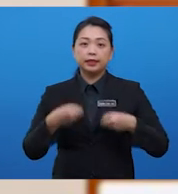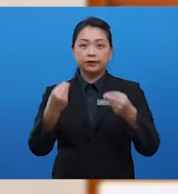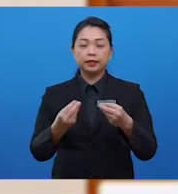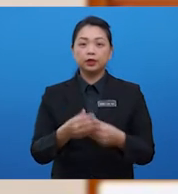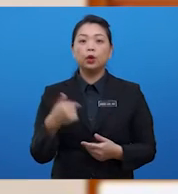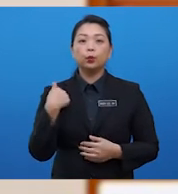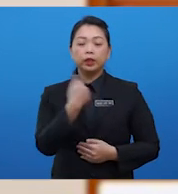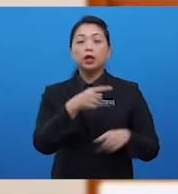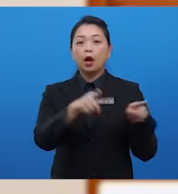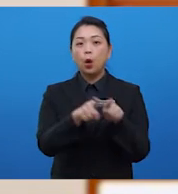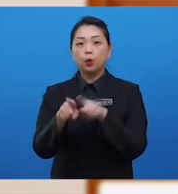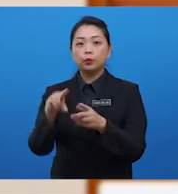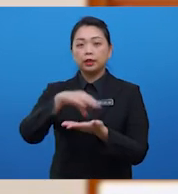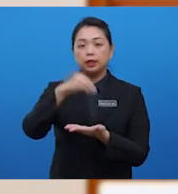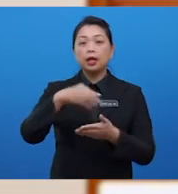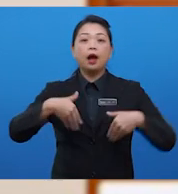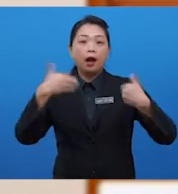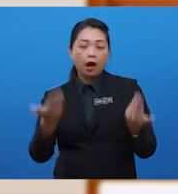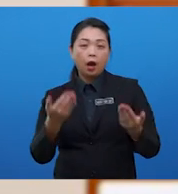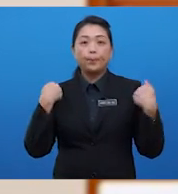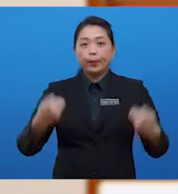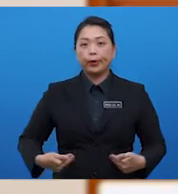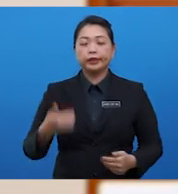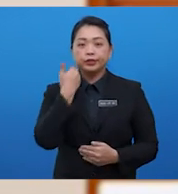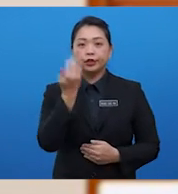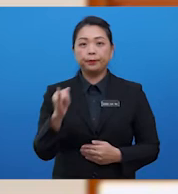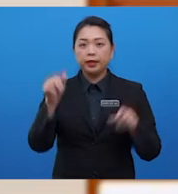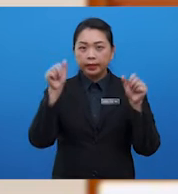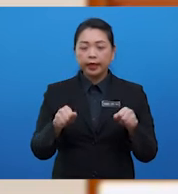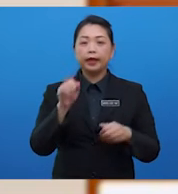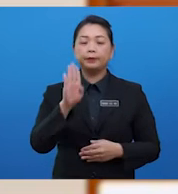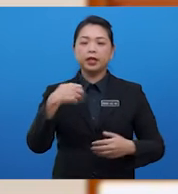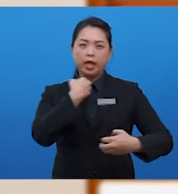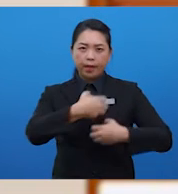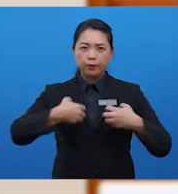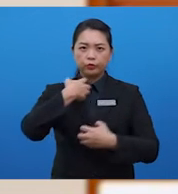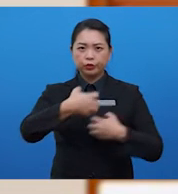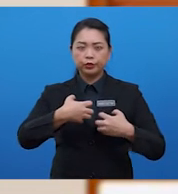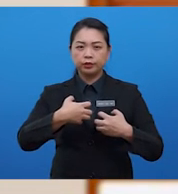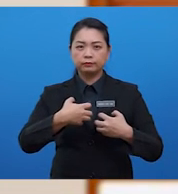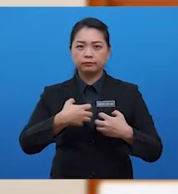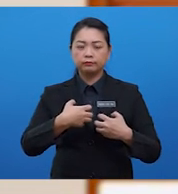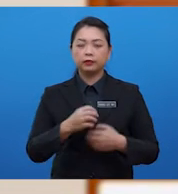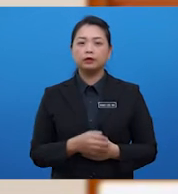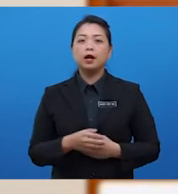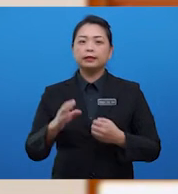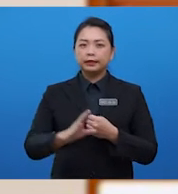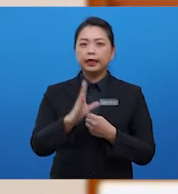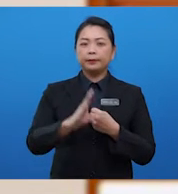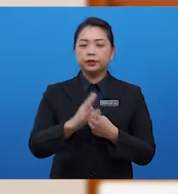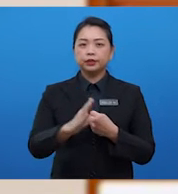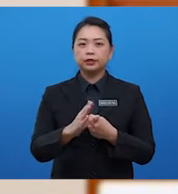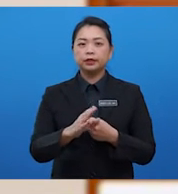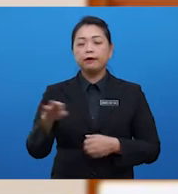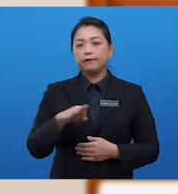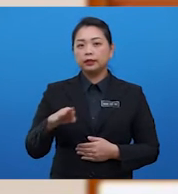also learned about how body shaming can be an emotionally damaging factor